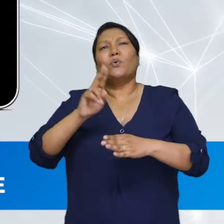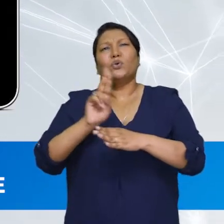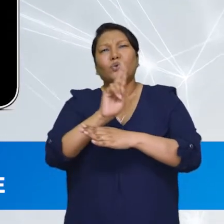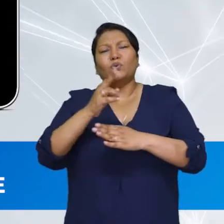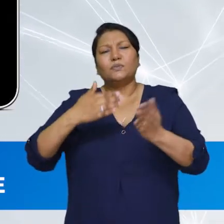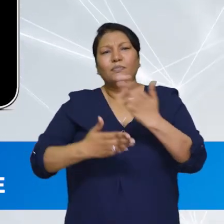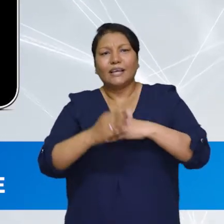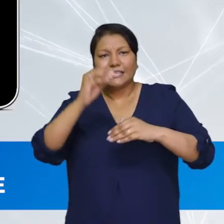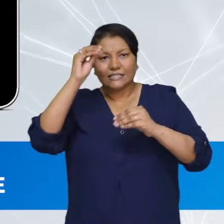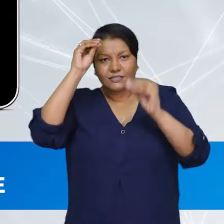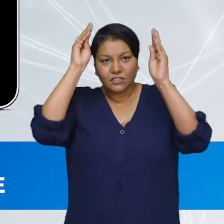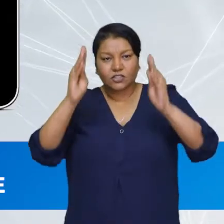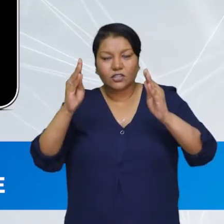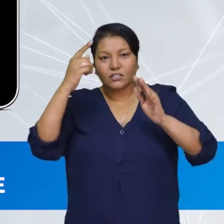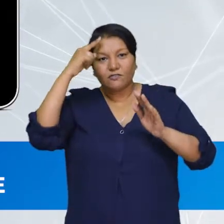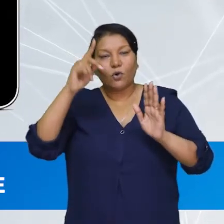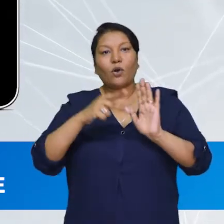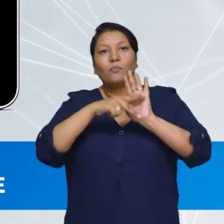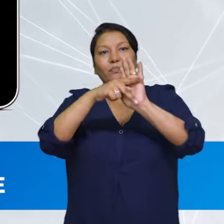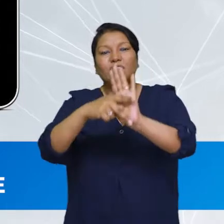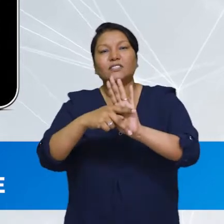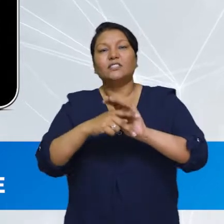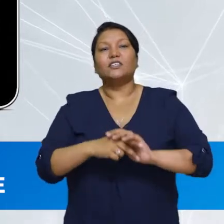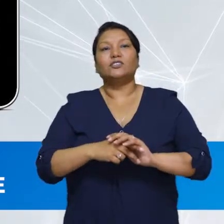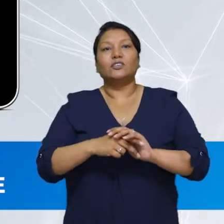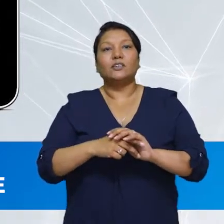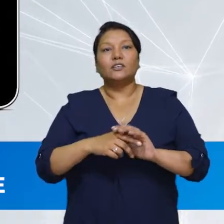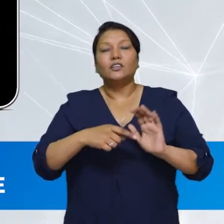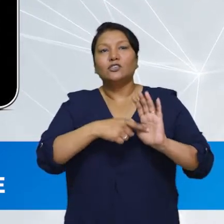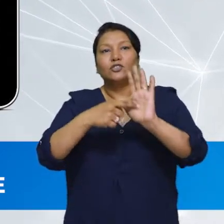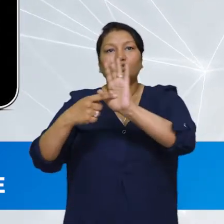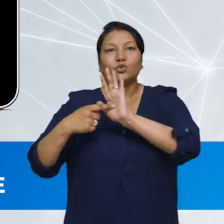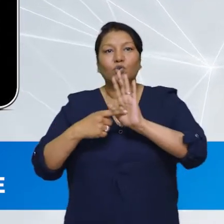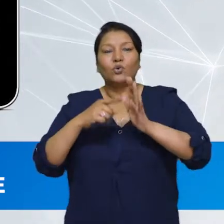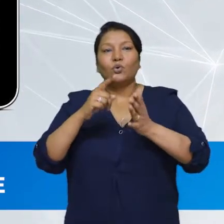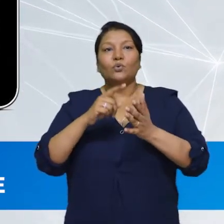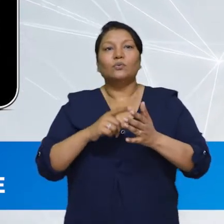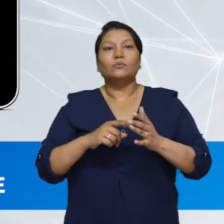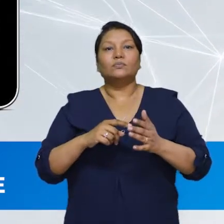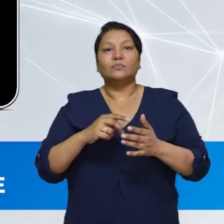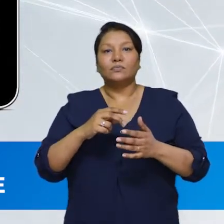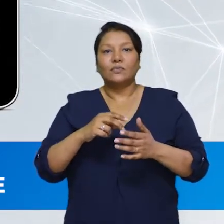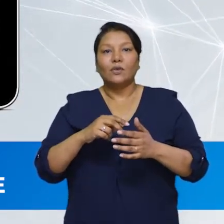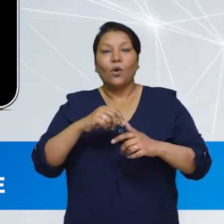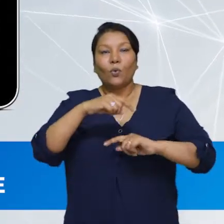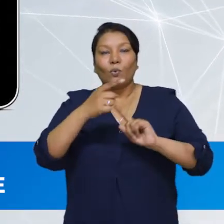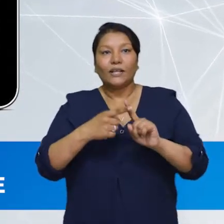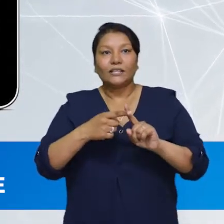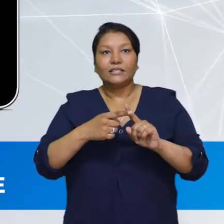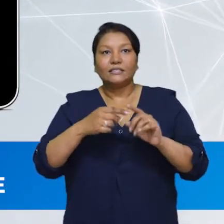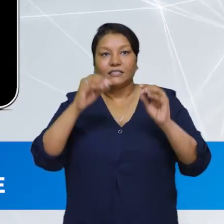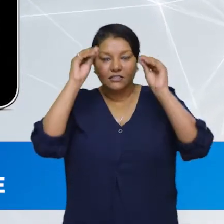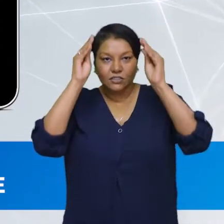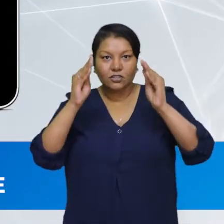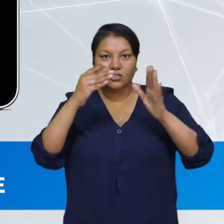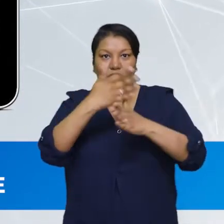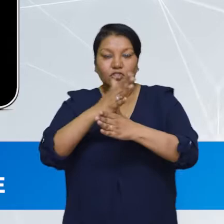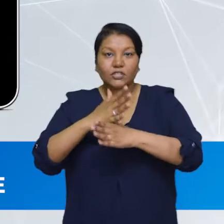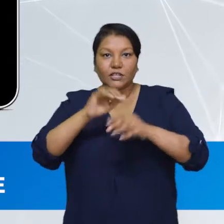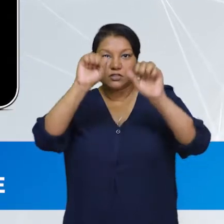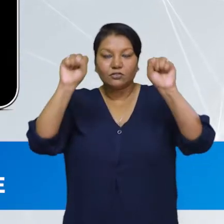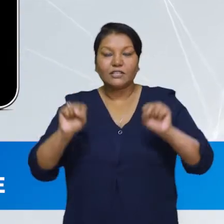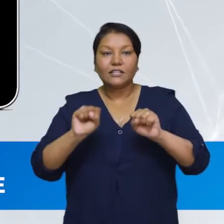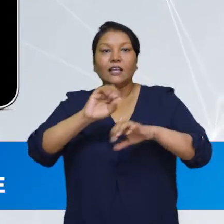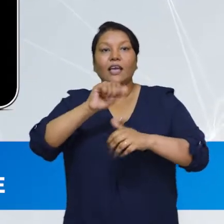is mostly used by teachers for presentations. The icon for screen sharing appears like this.